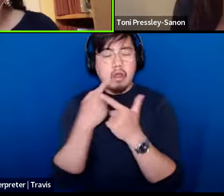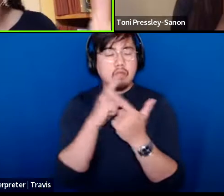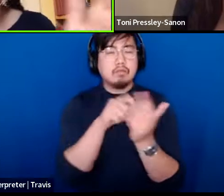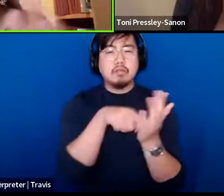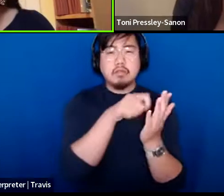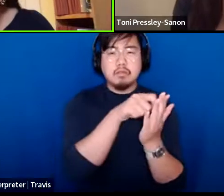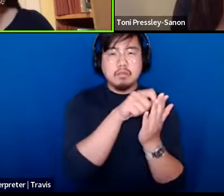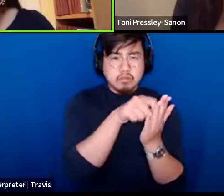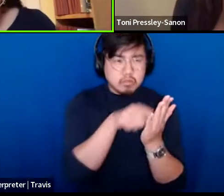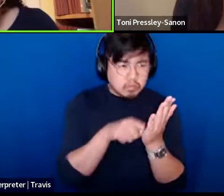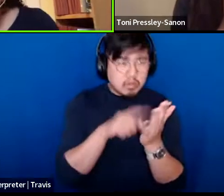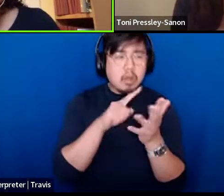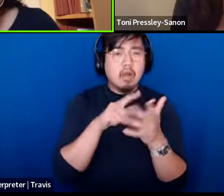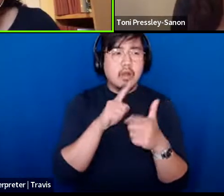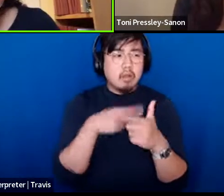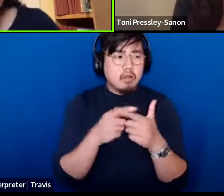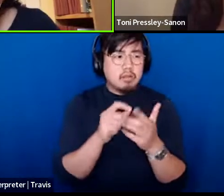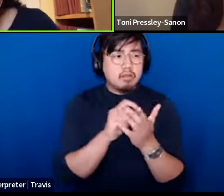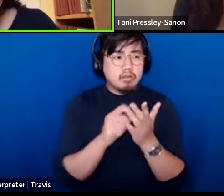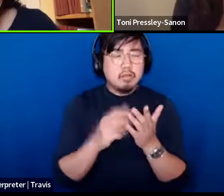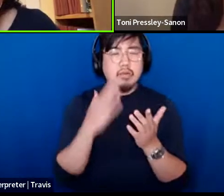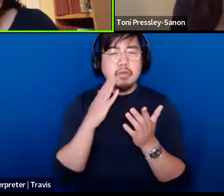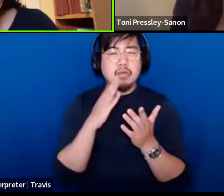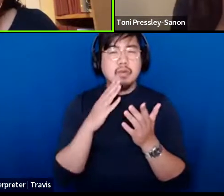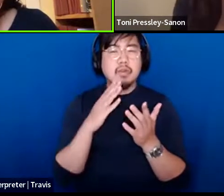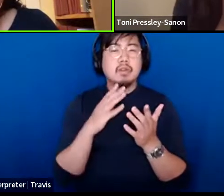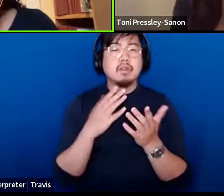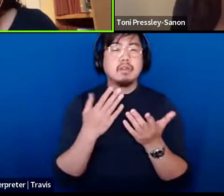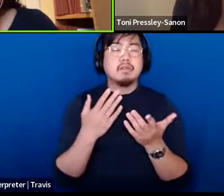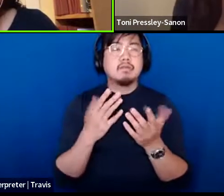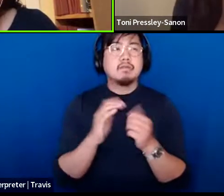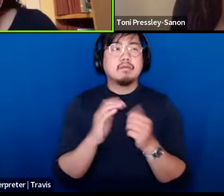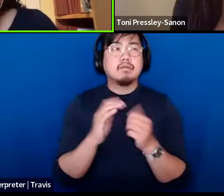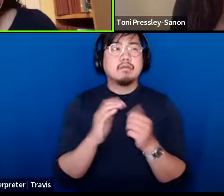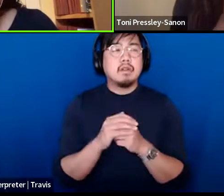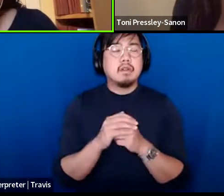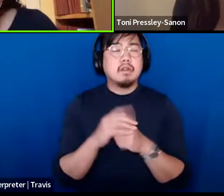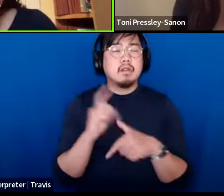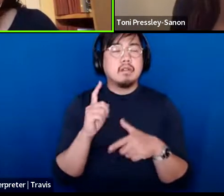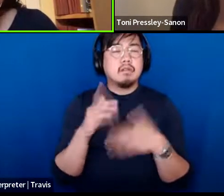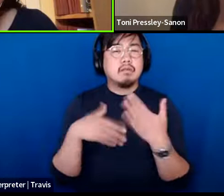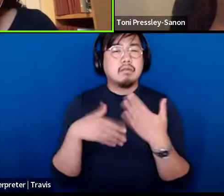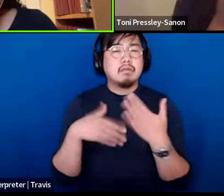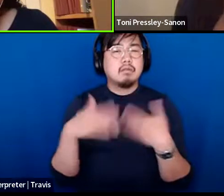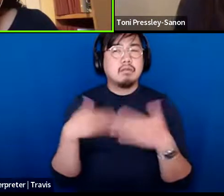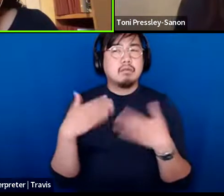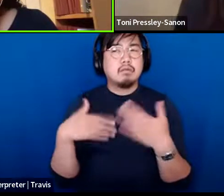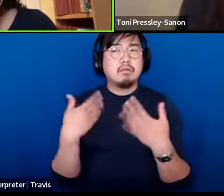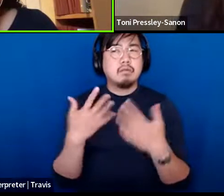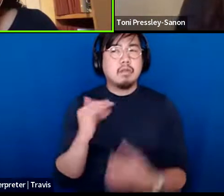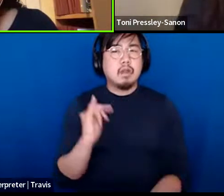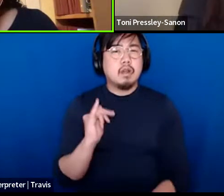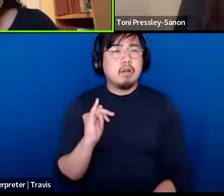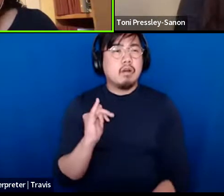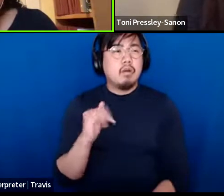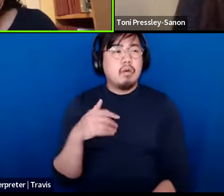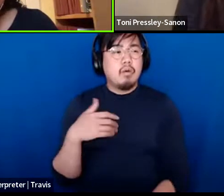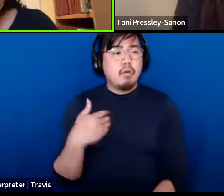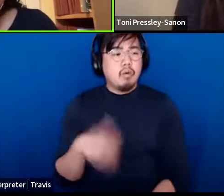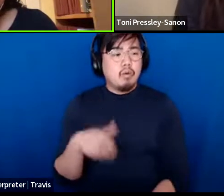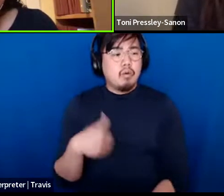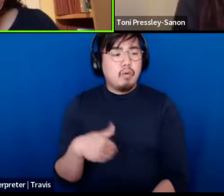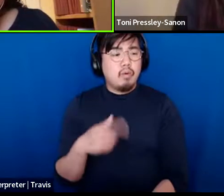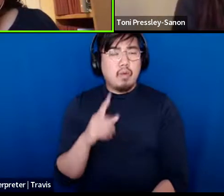it really evolved. You know, it became very clear how powerful this practice and teaching of the